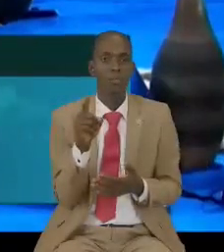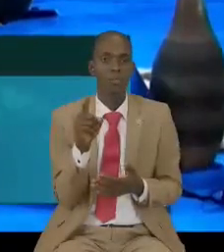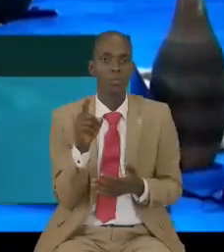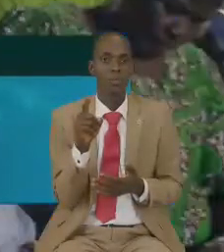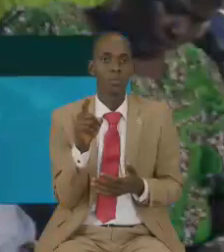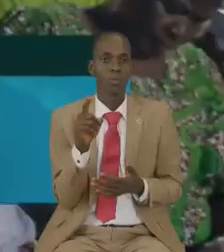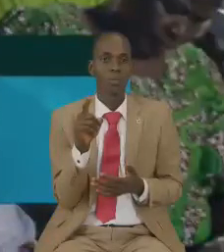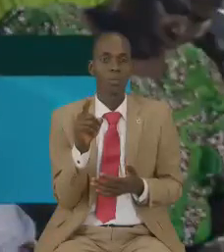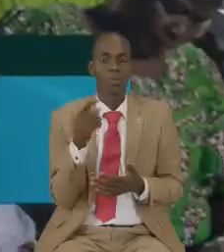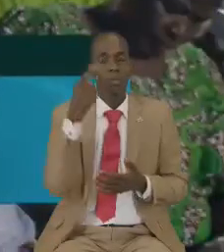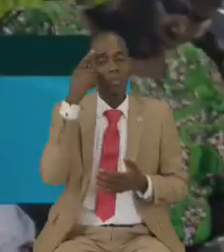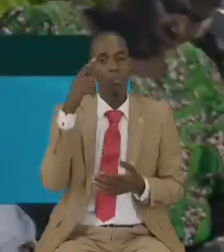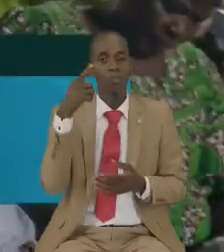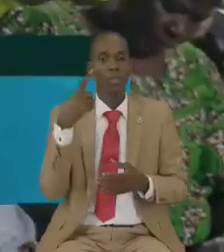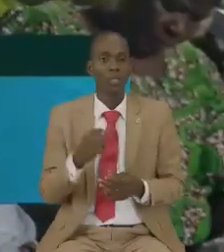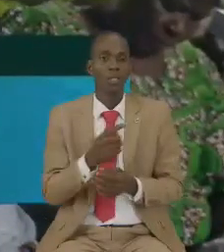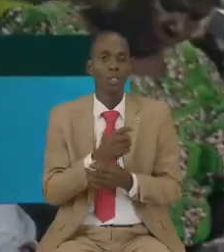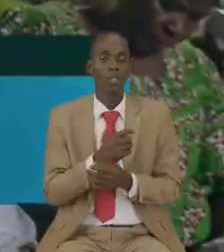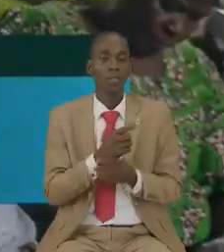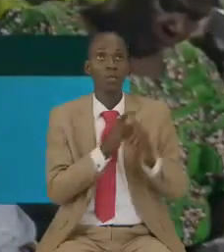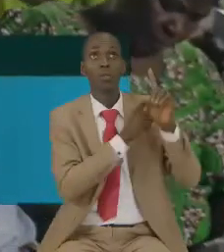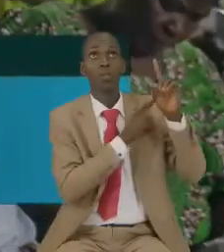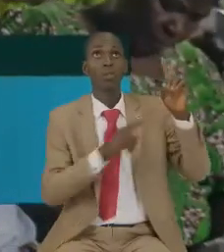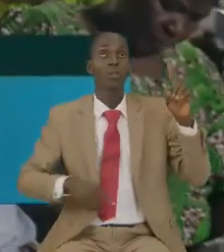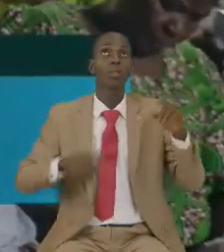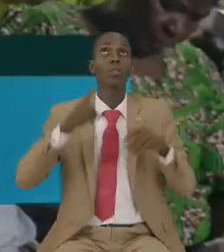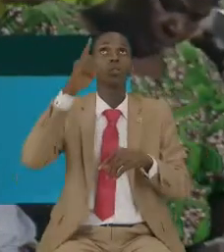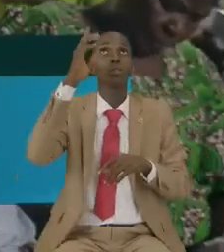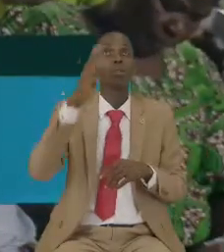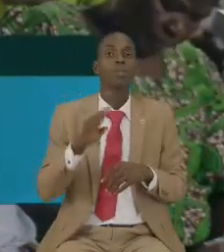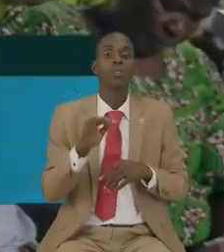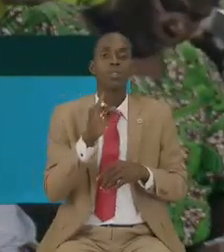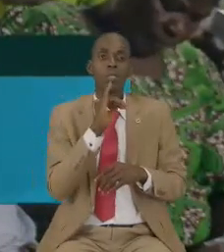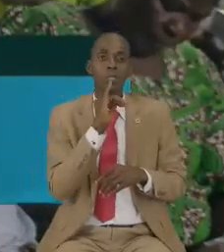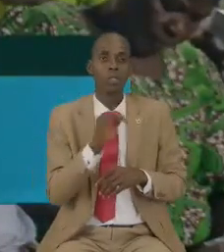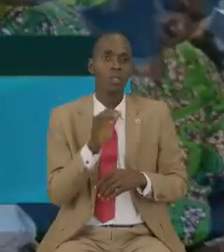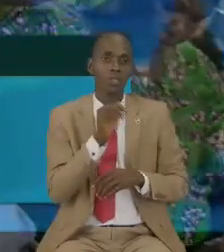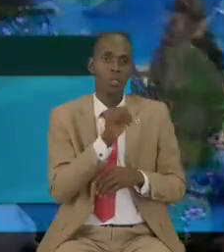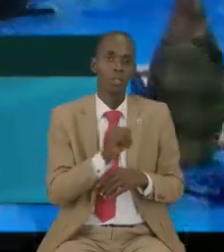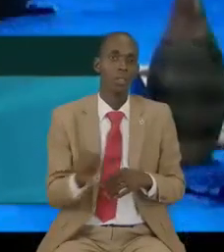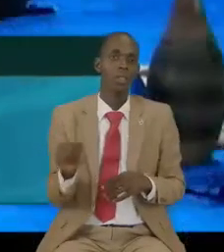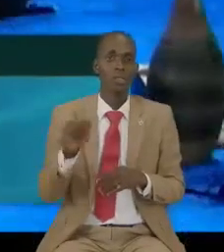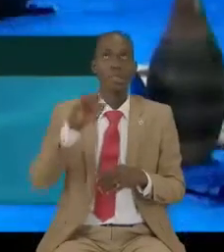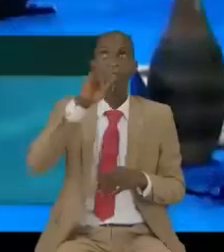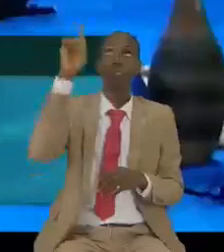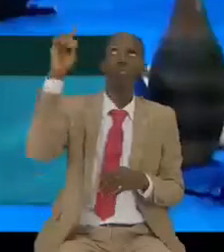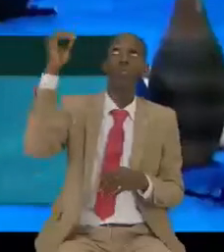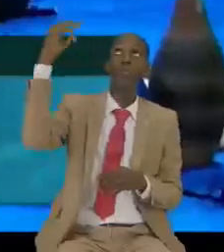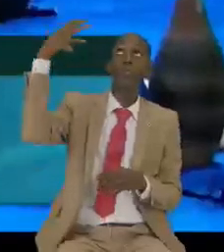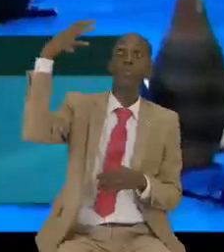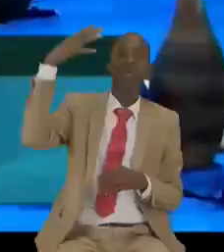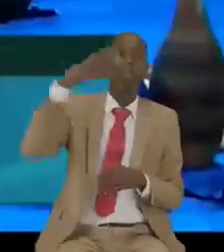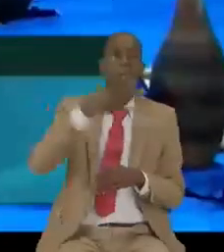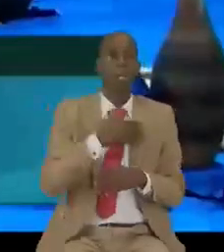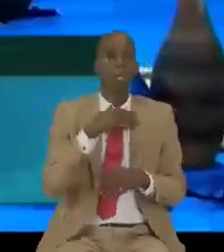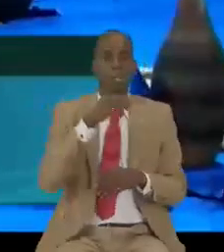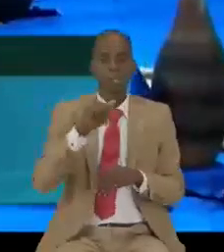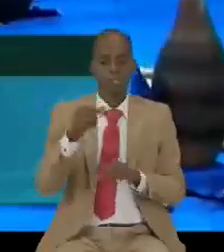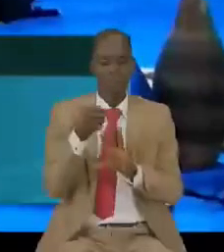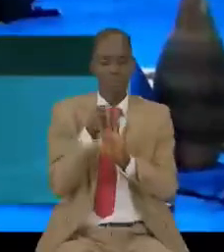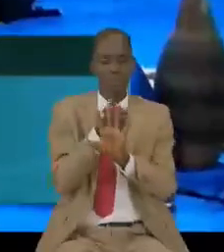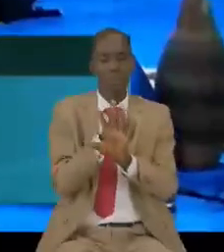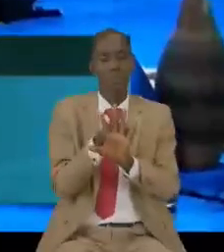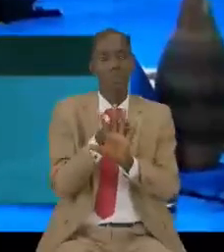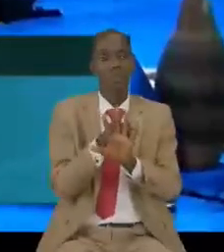11. For the Lord God is a sun and a shield. Think about that. The